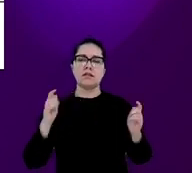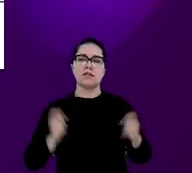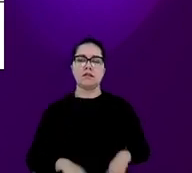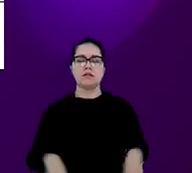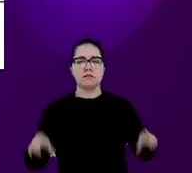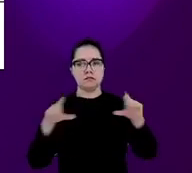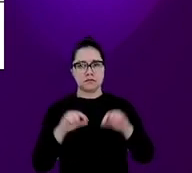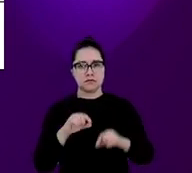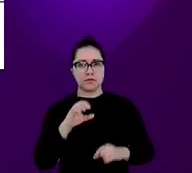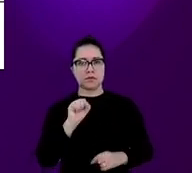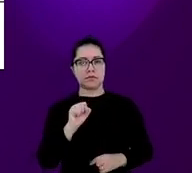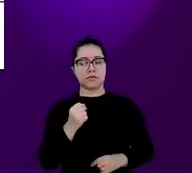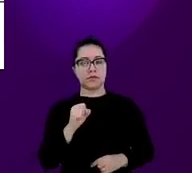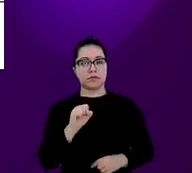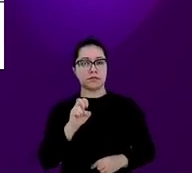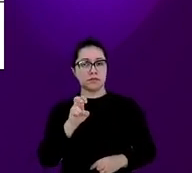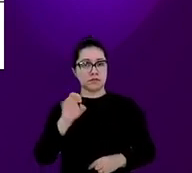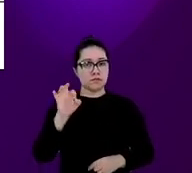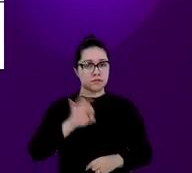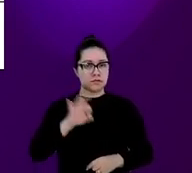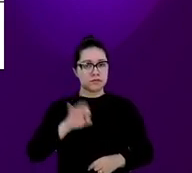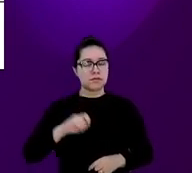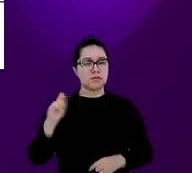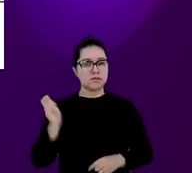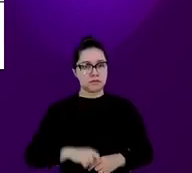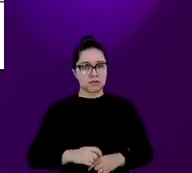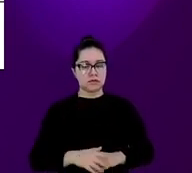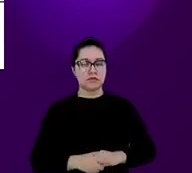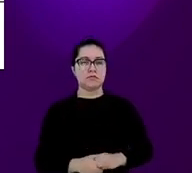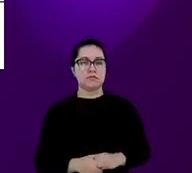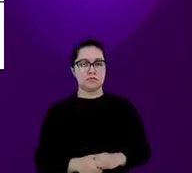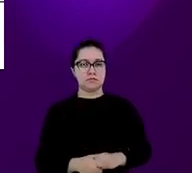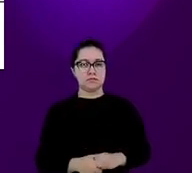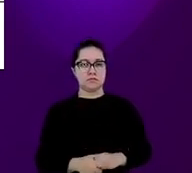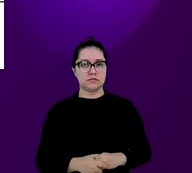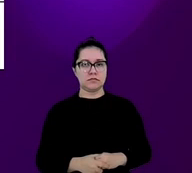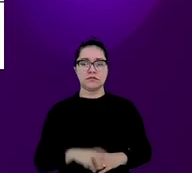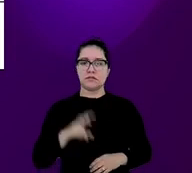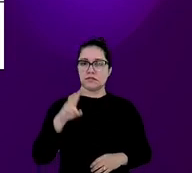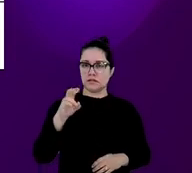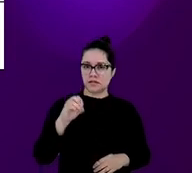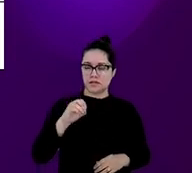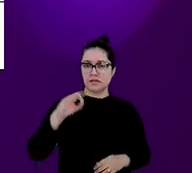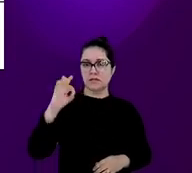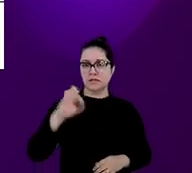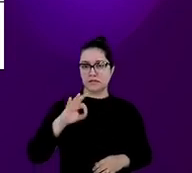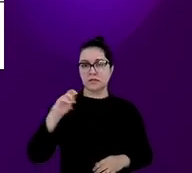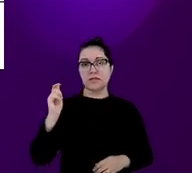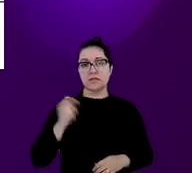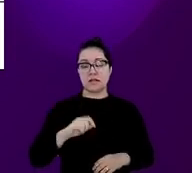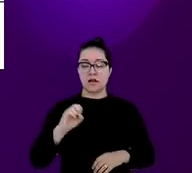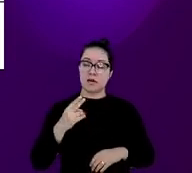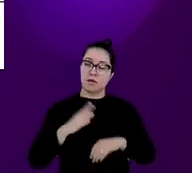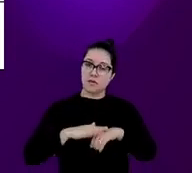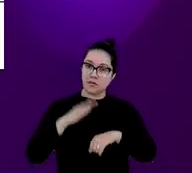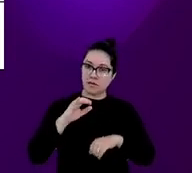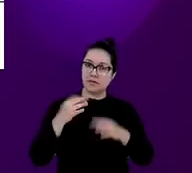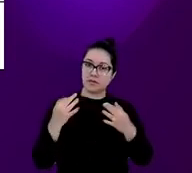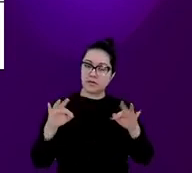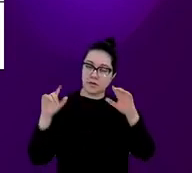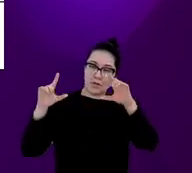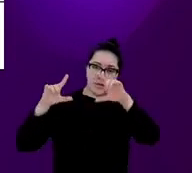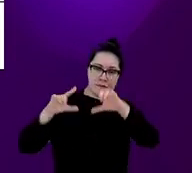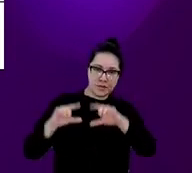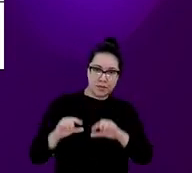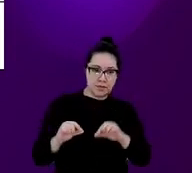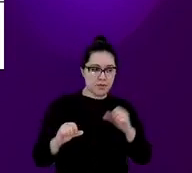reducing 50% or more of the pain in 85% of the patients in our clinical